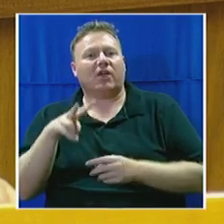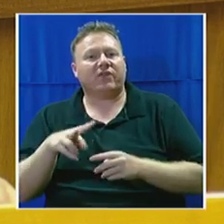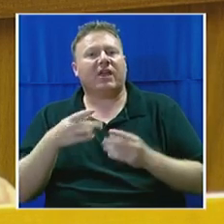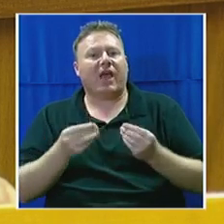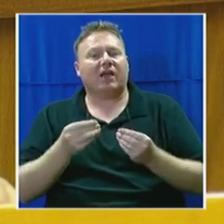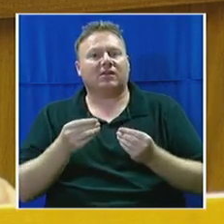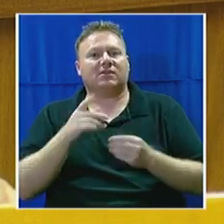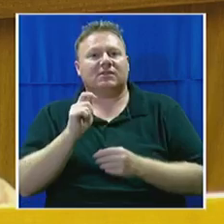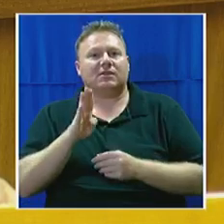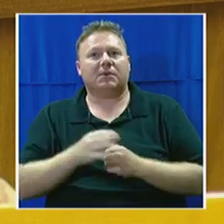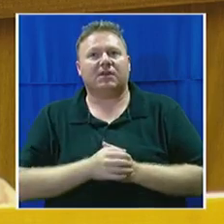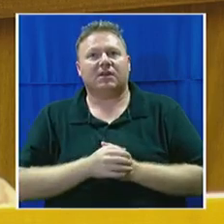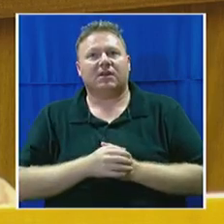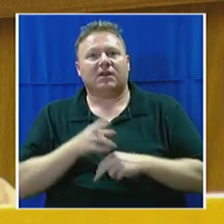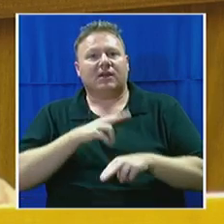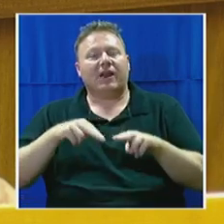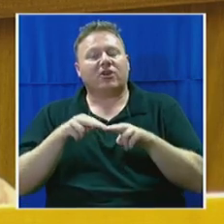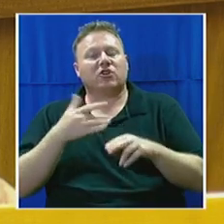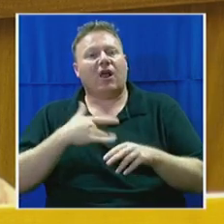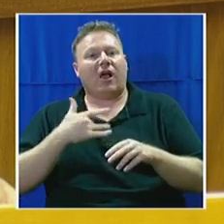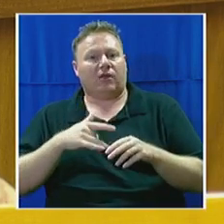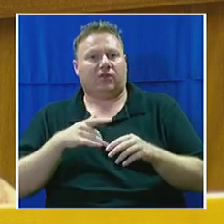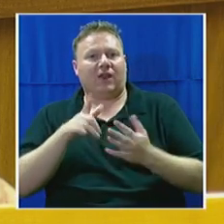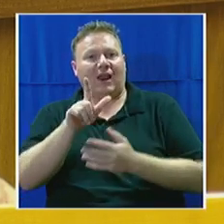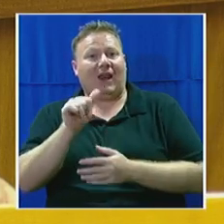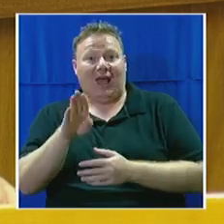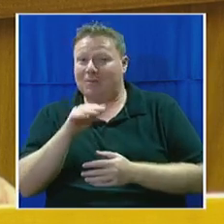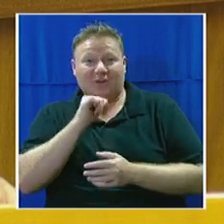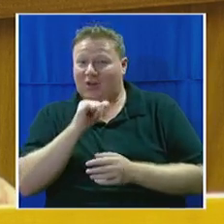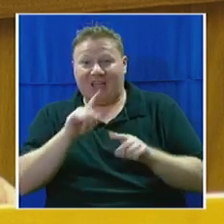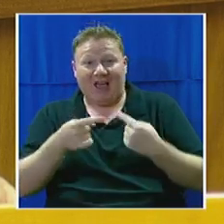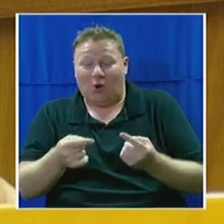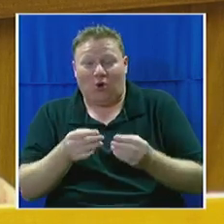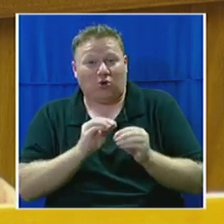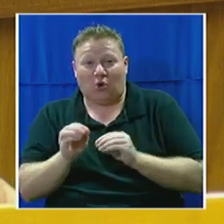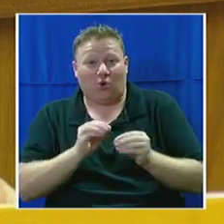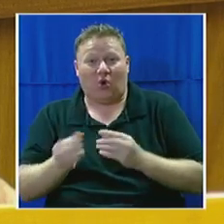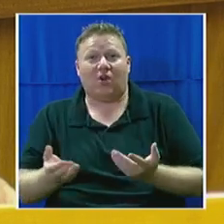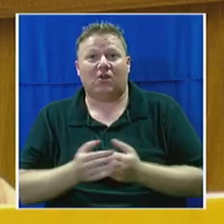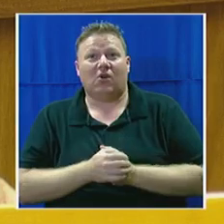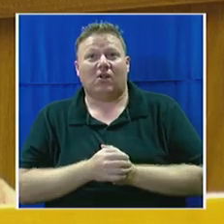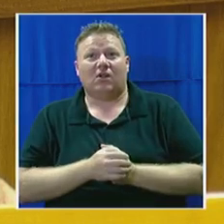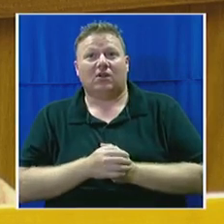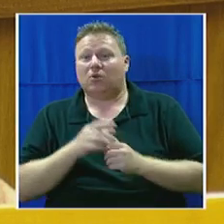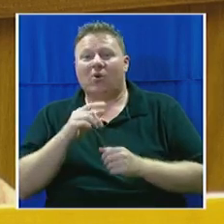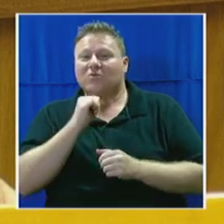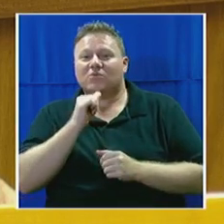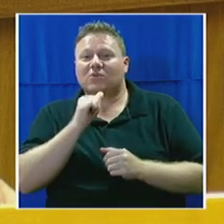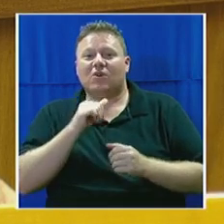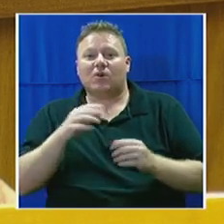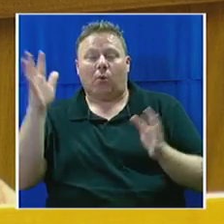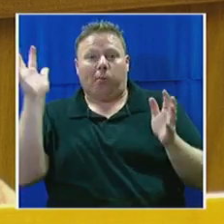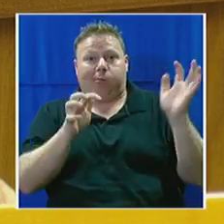world. Our national health laboratories do not have the best track record, and we are very doubtful that they can cope when the